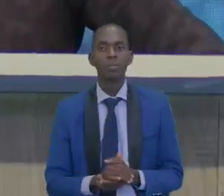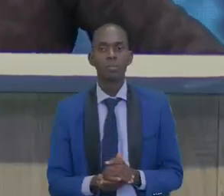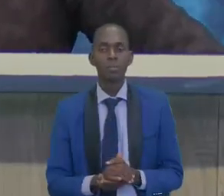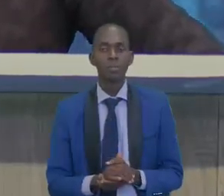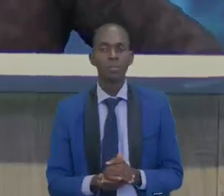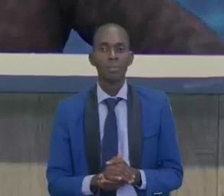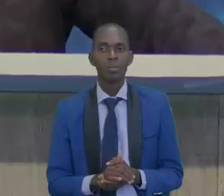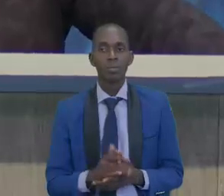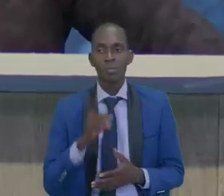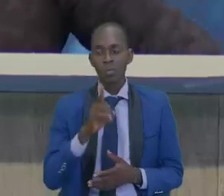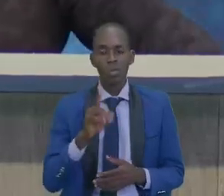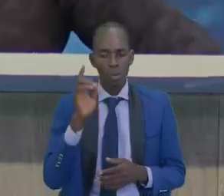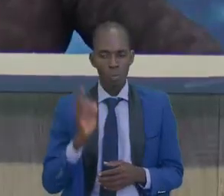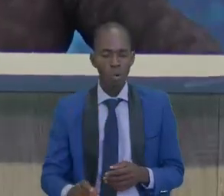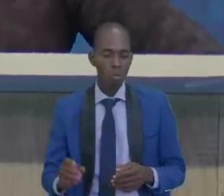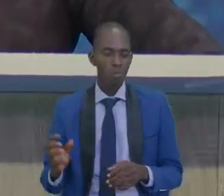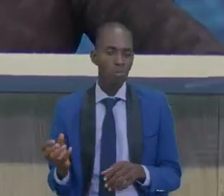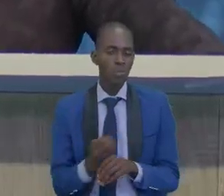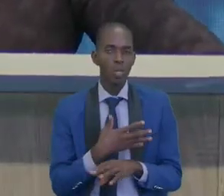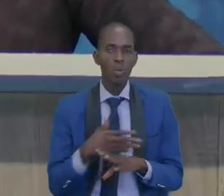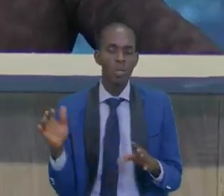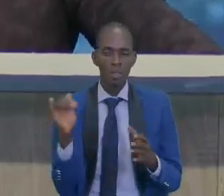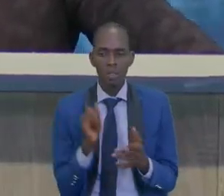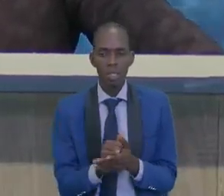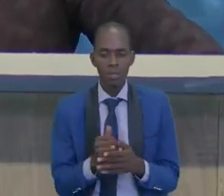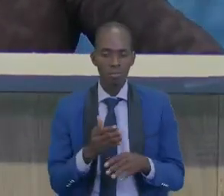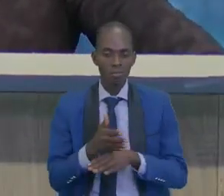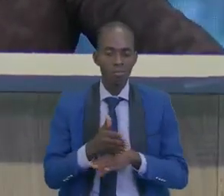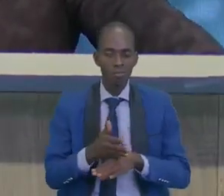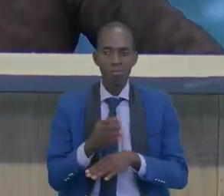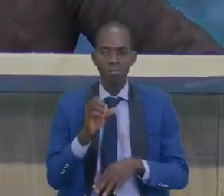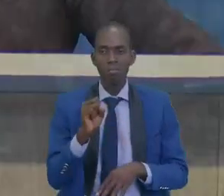You must throw away that stick when we finish.